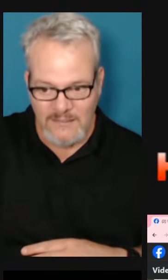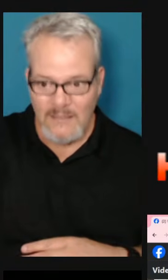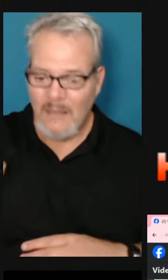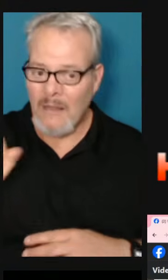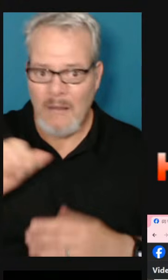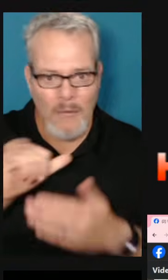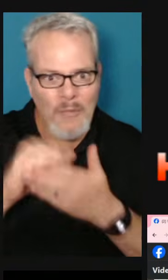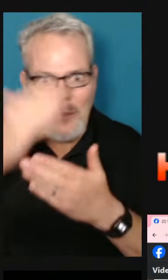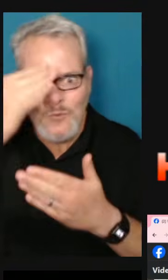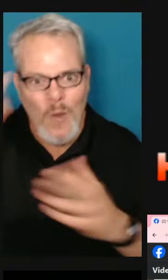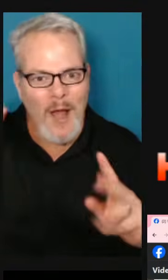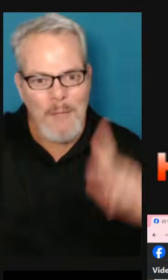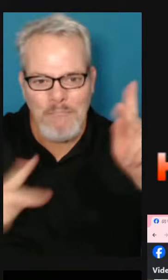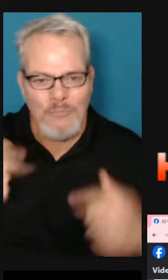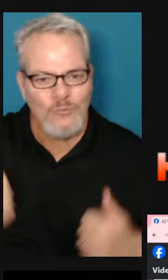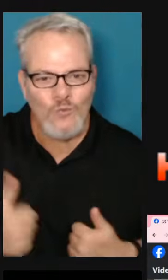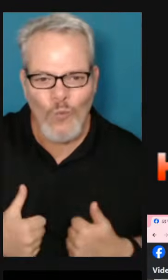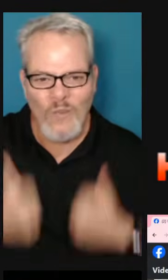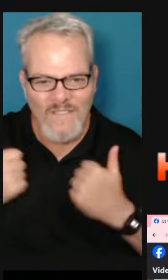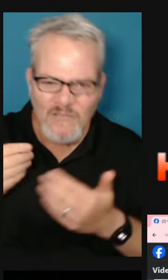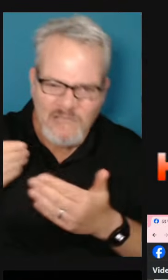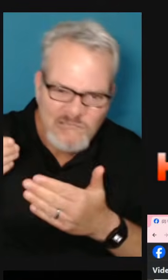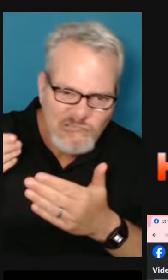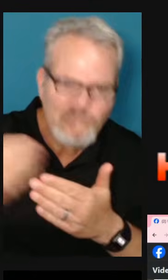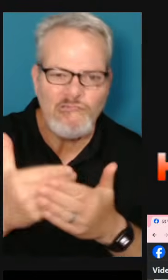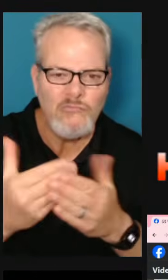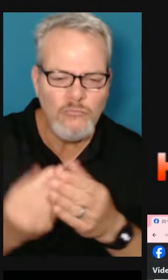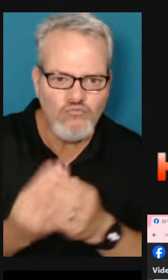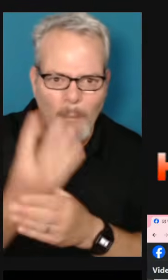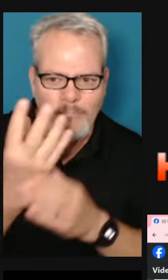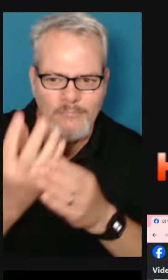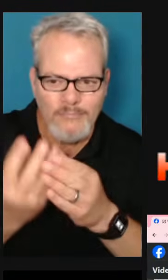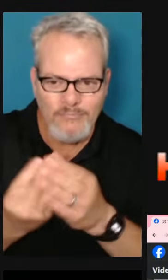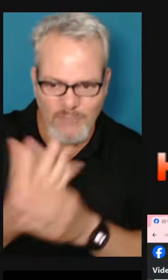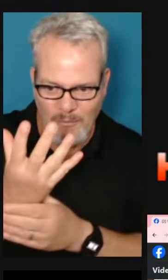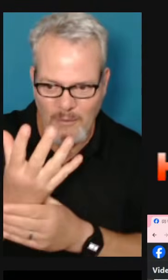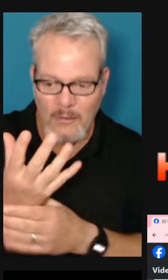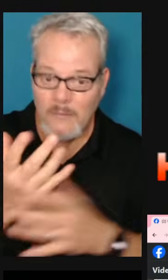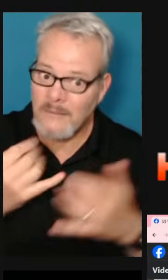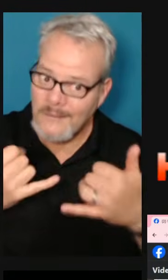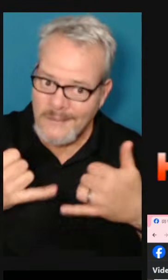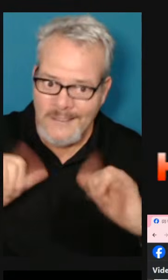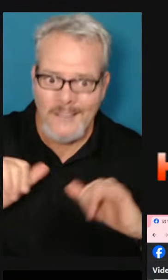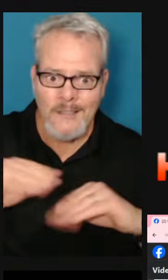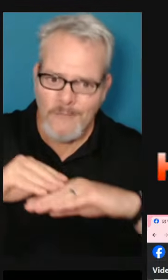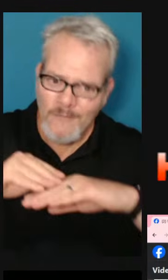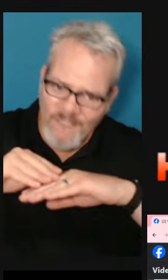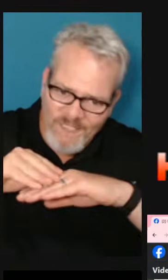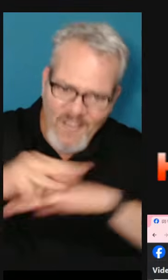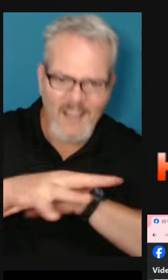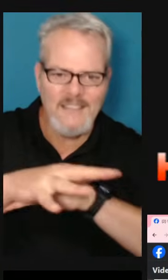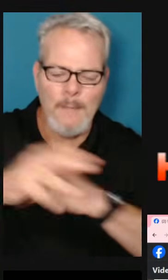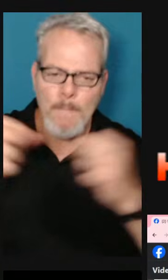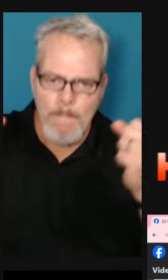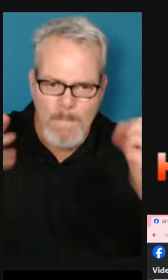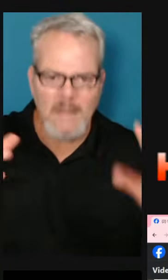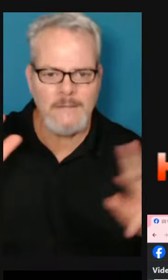so much. But she's still shut out and visited many of us here this past weekend.